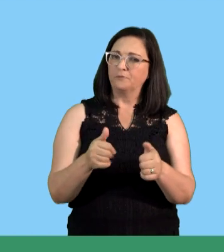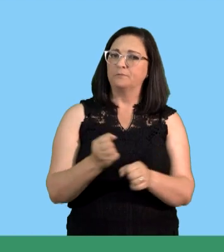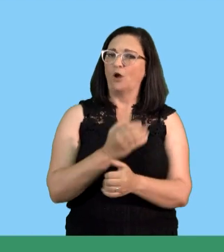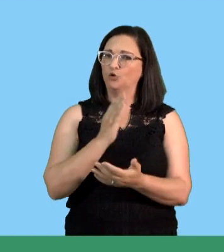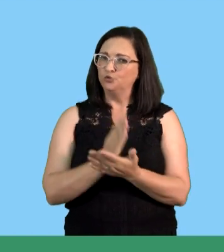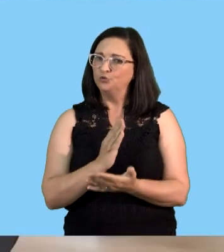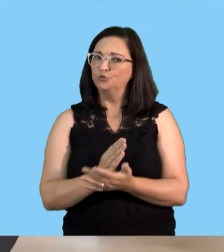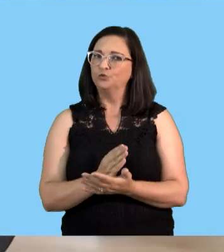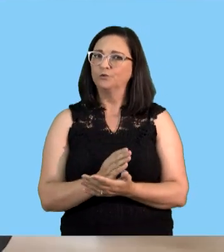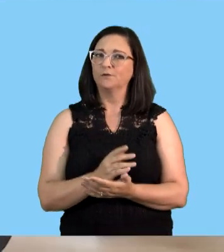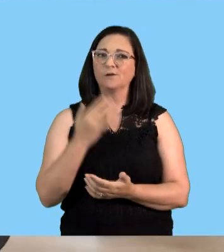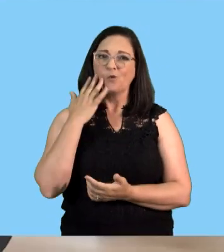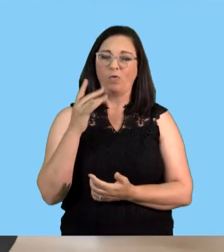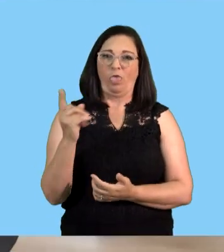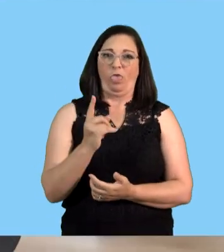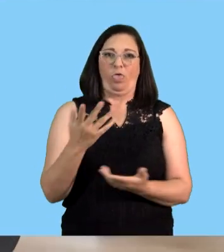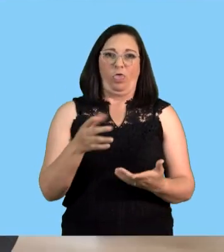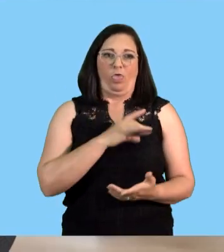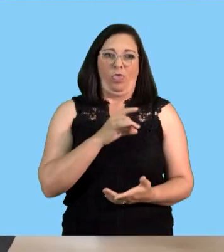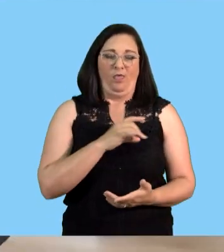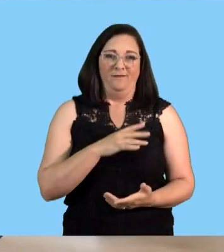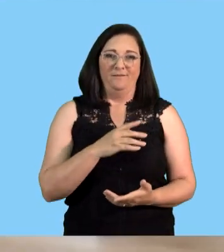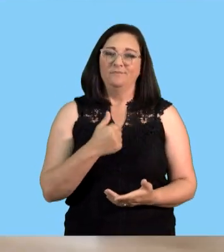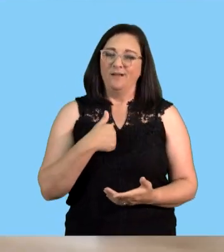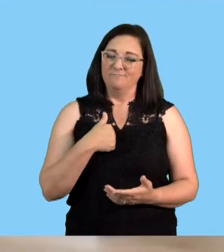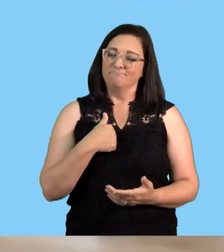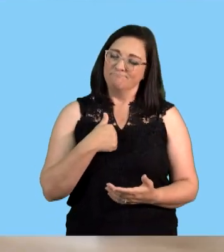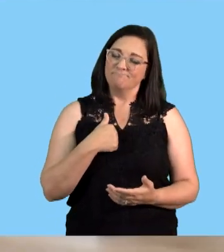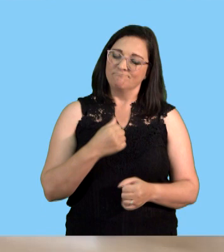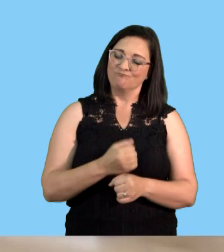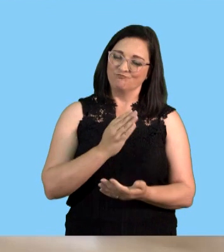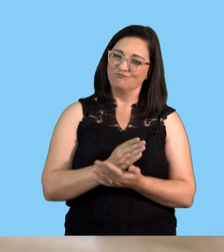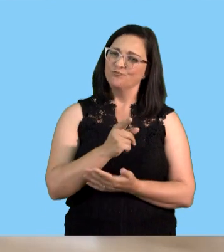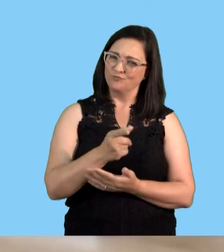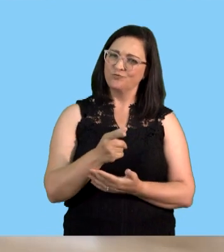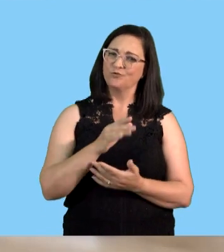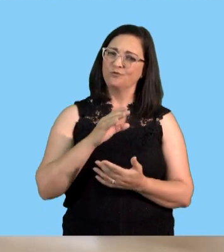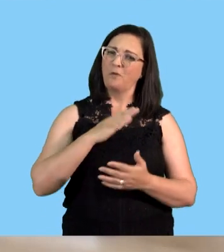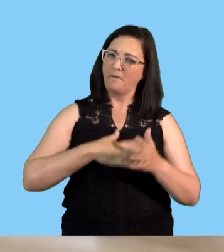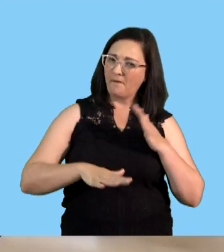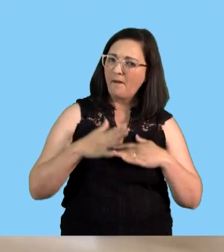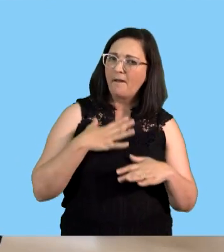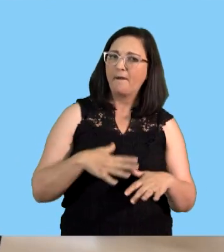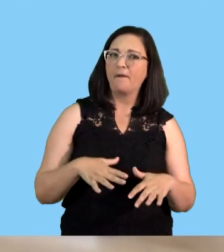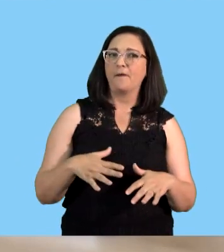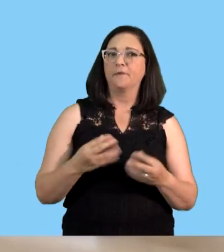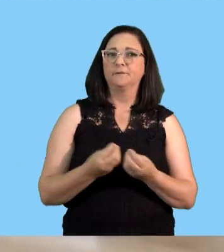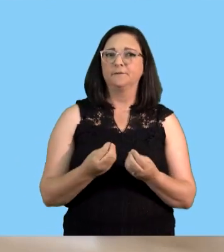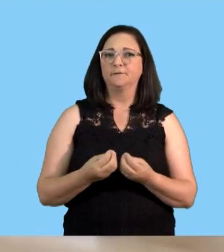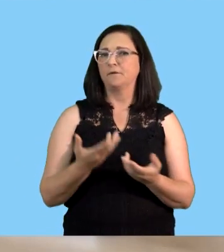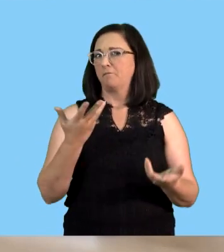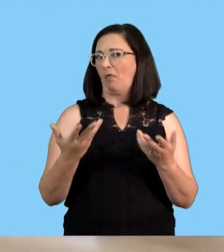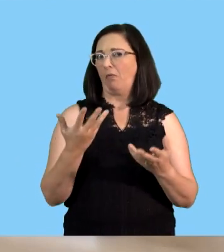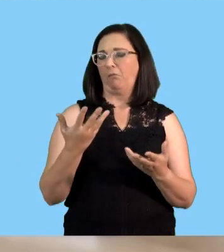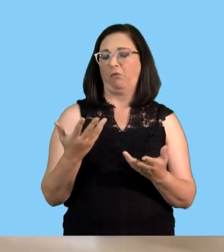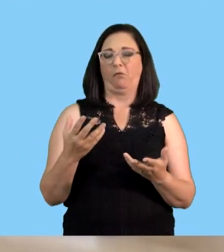is human to come for an interview and panic and all that. So I need to do something to make you feel at ease. So I need to come up with something. Either I offer